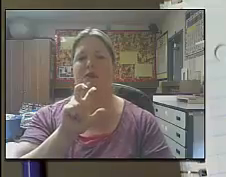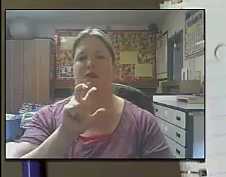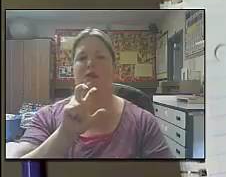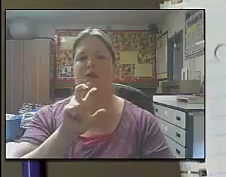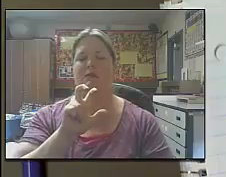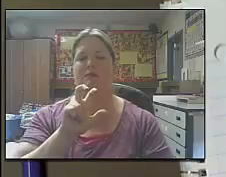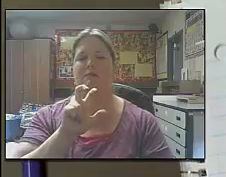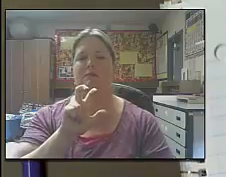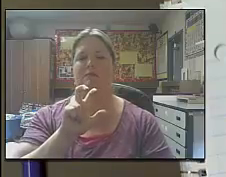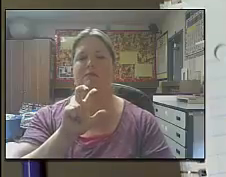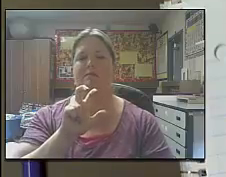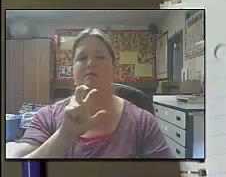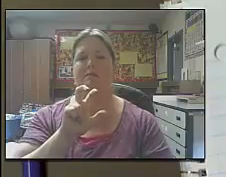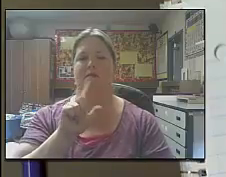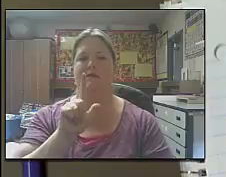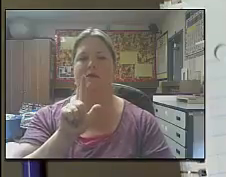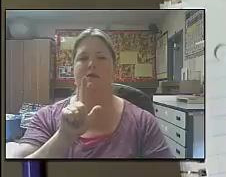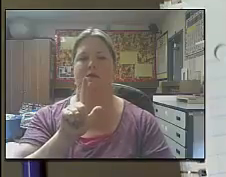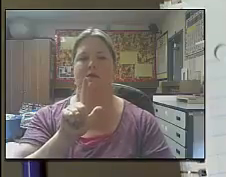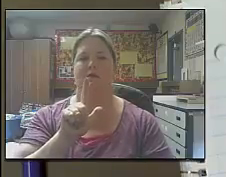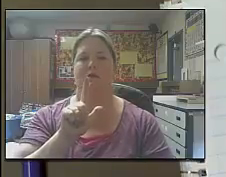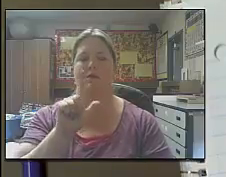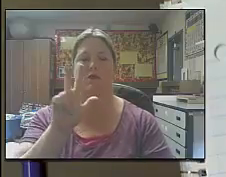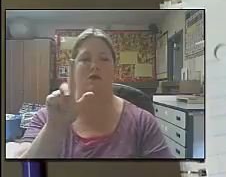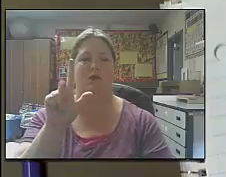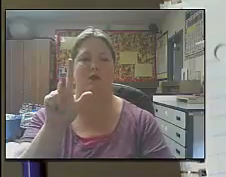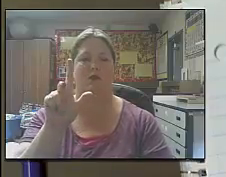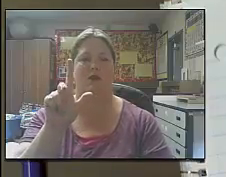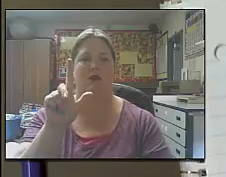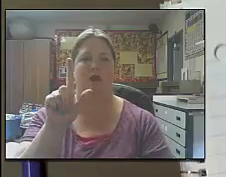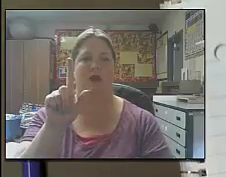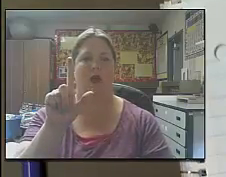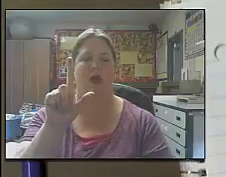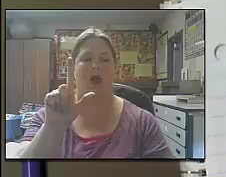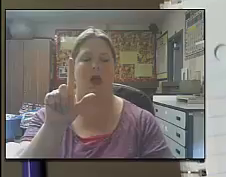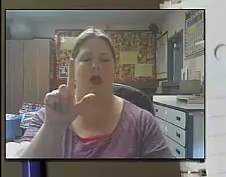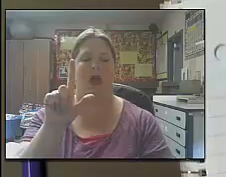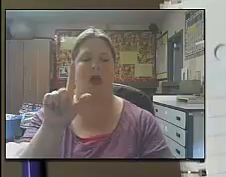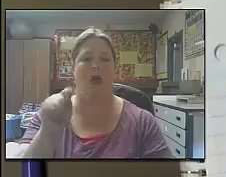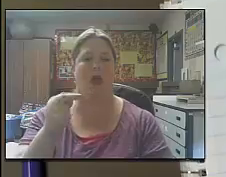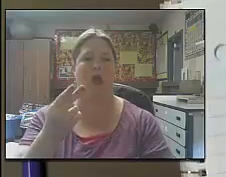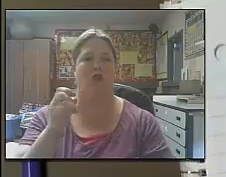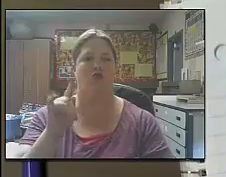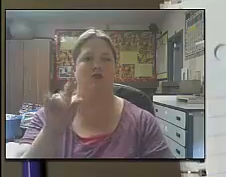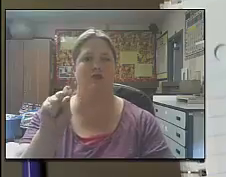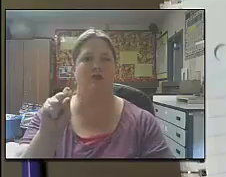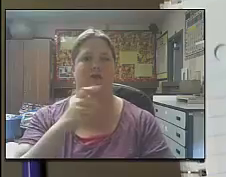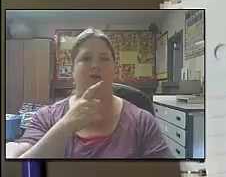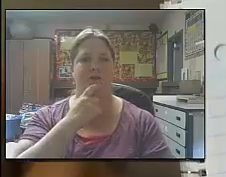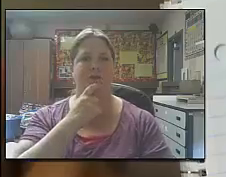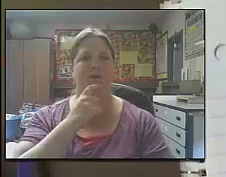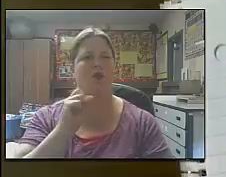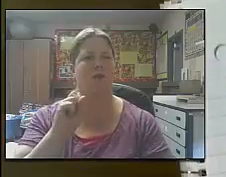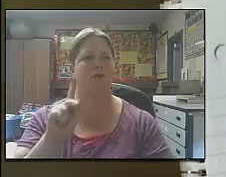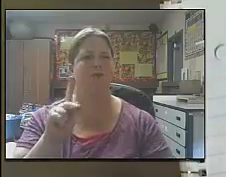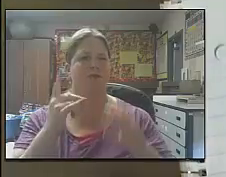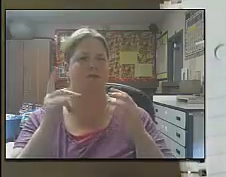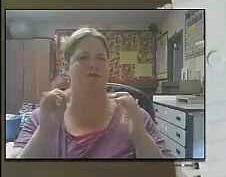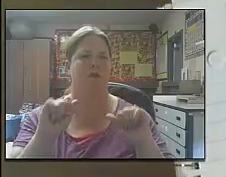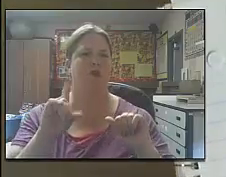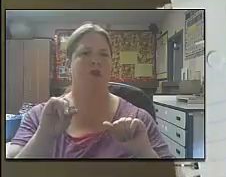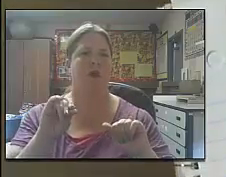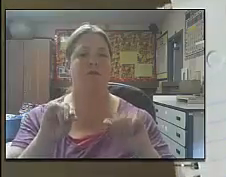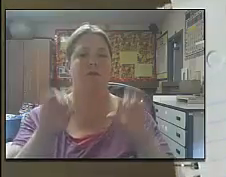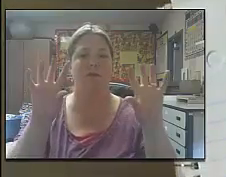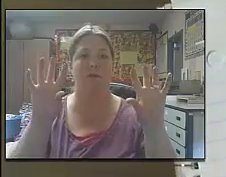306 and 23 hundredths. Ew. Okay, we can do this. Start